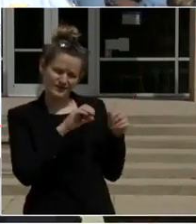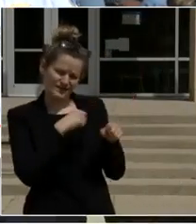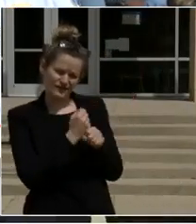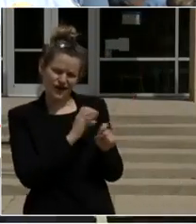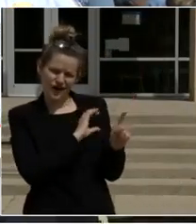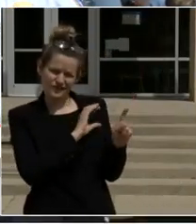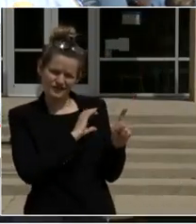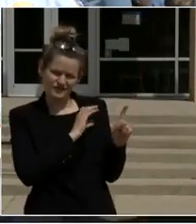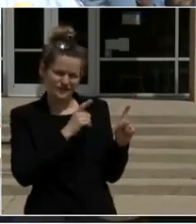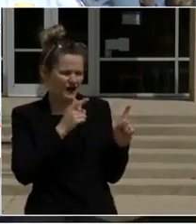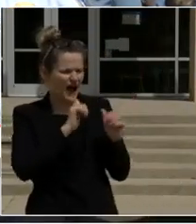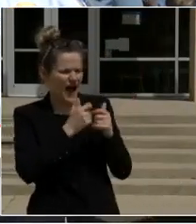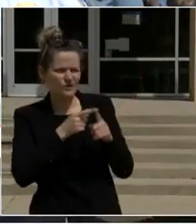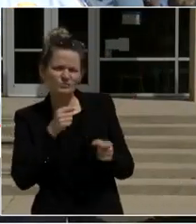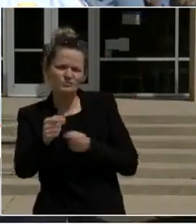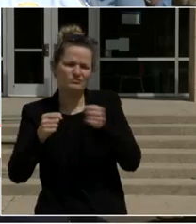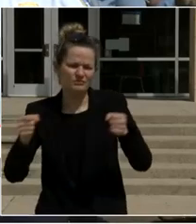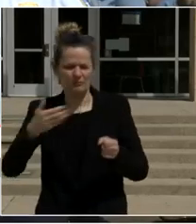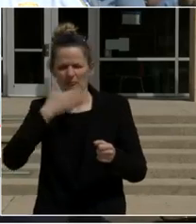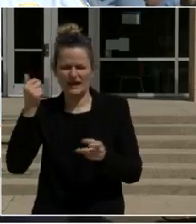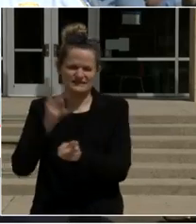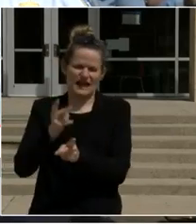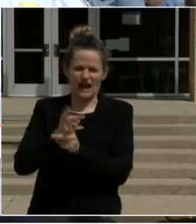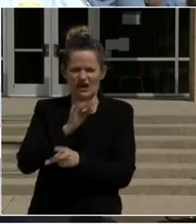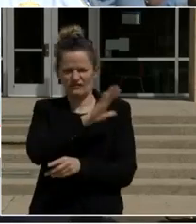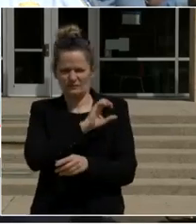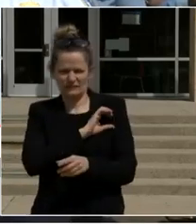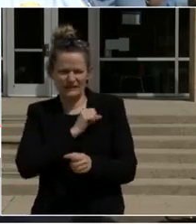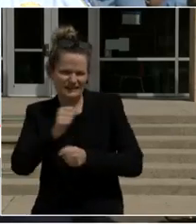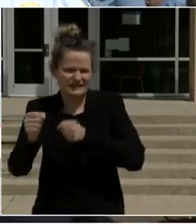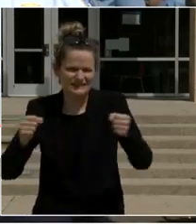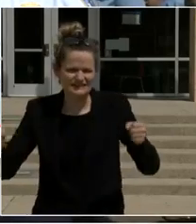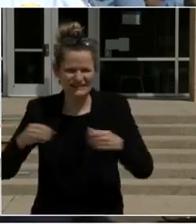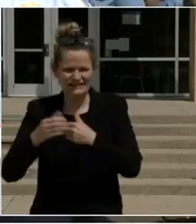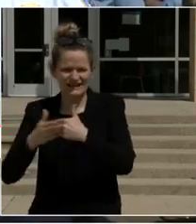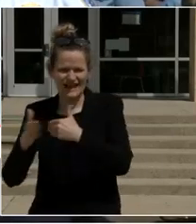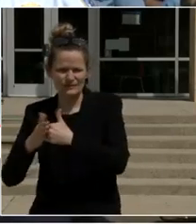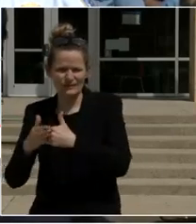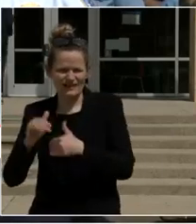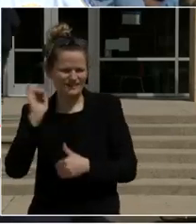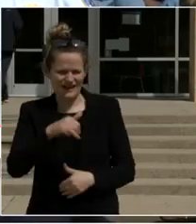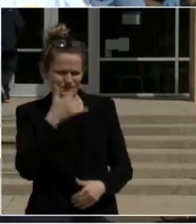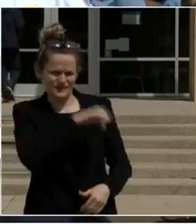best police outside neighborhoods? That's ridiculous.